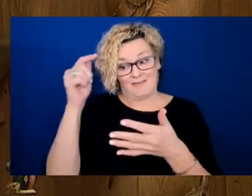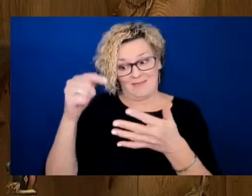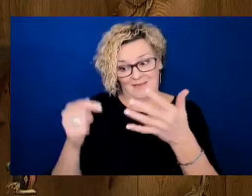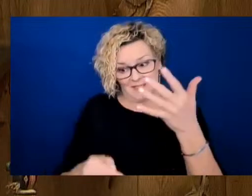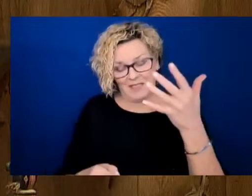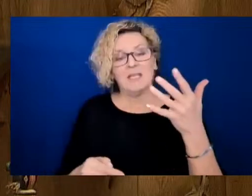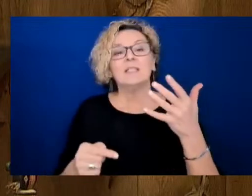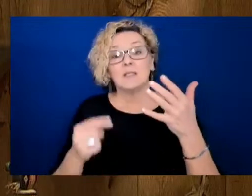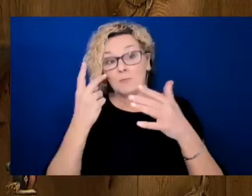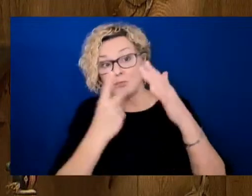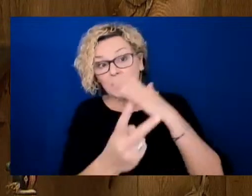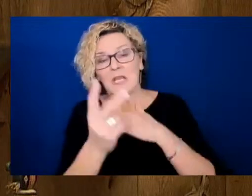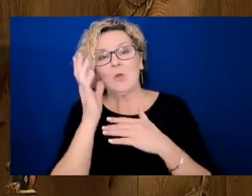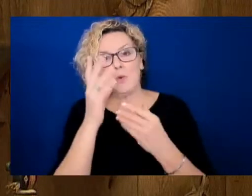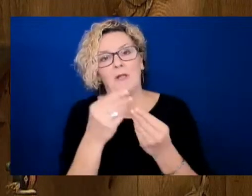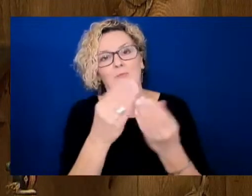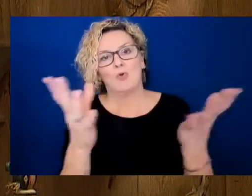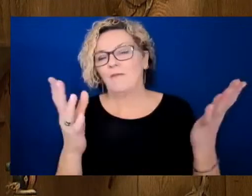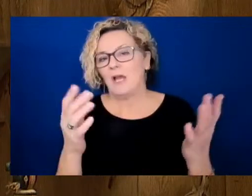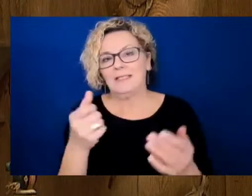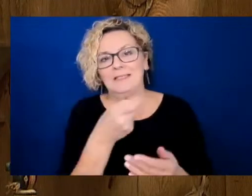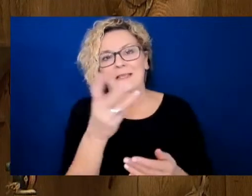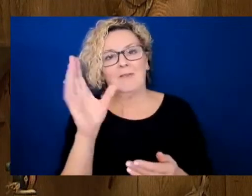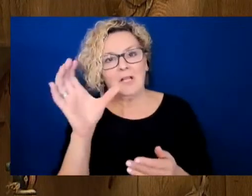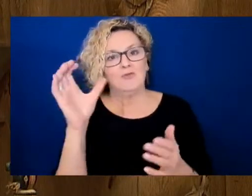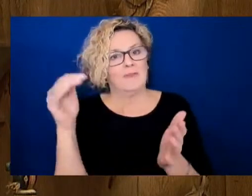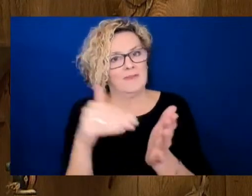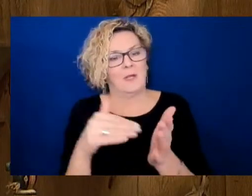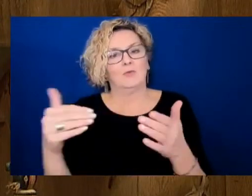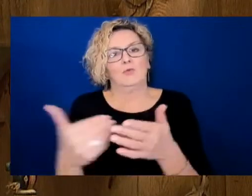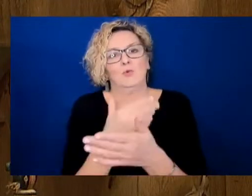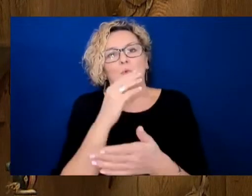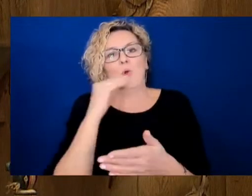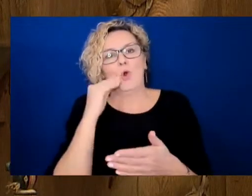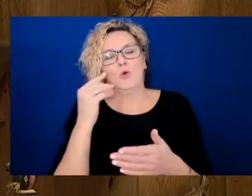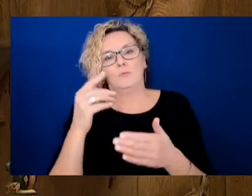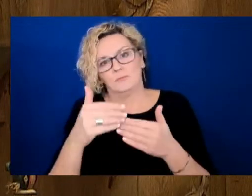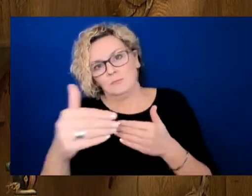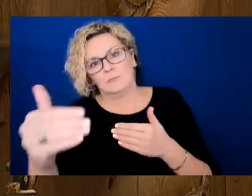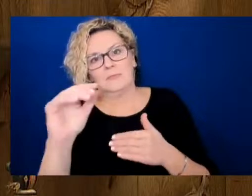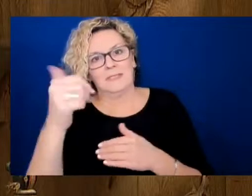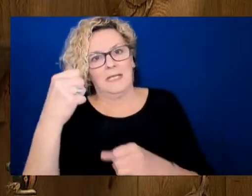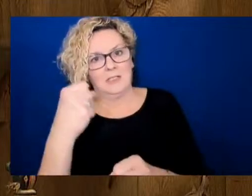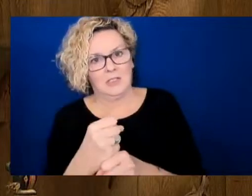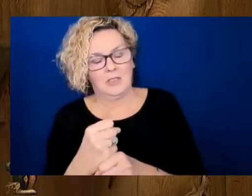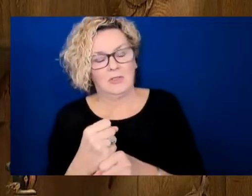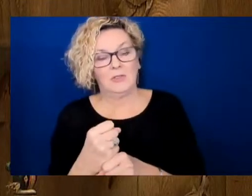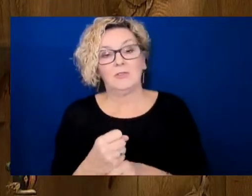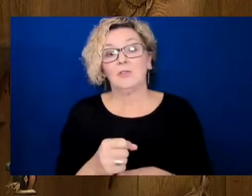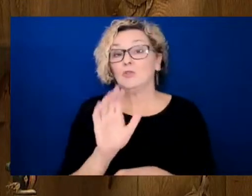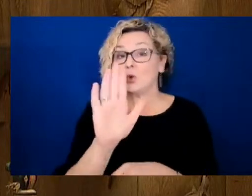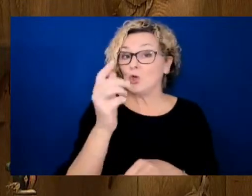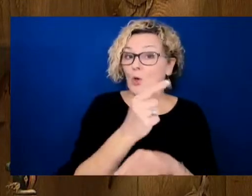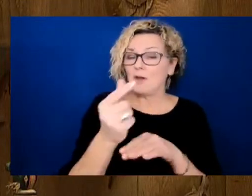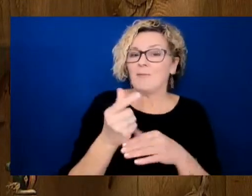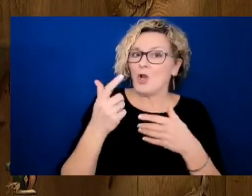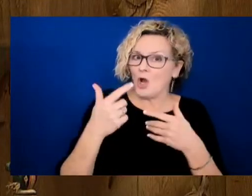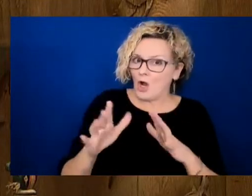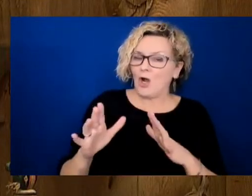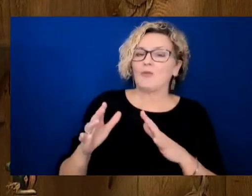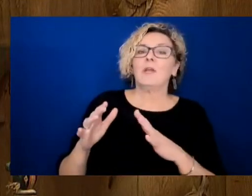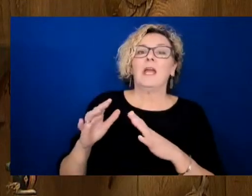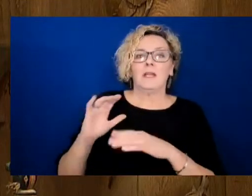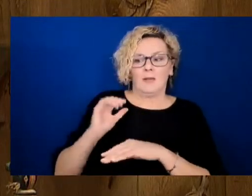homes in the next 10 years. This builds on the work your government has already done to support 78,000